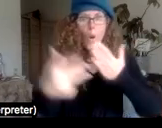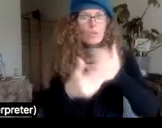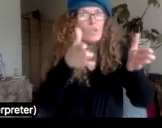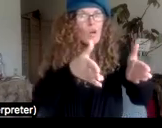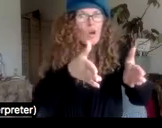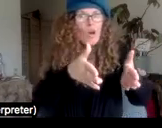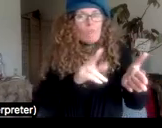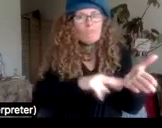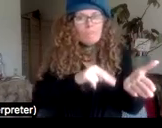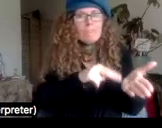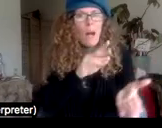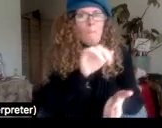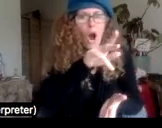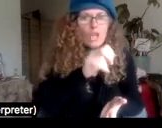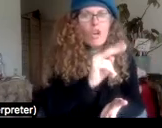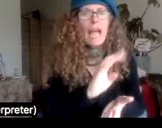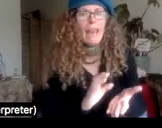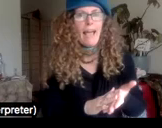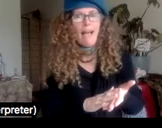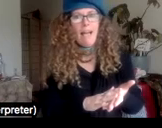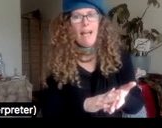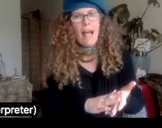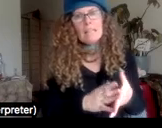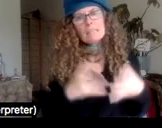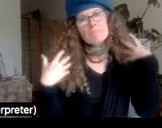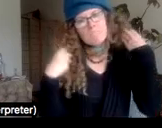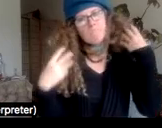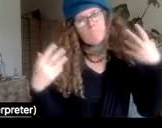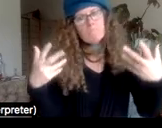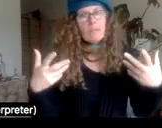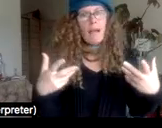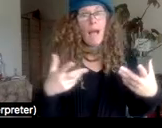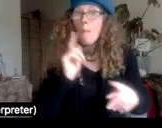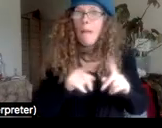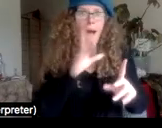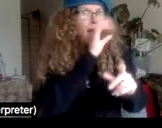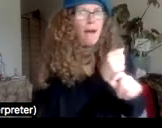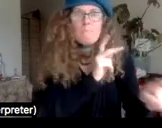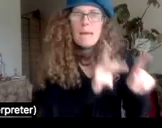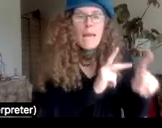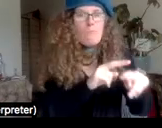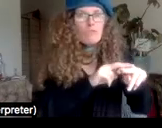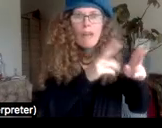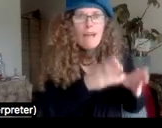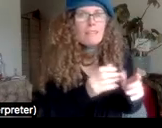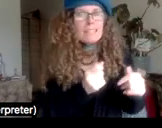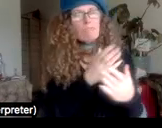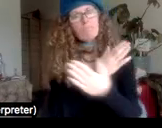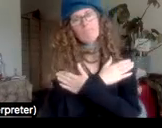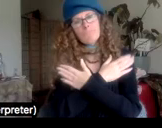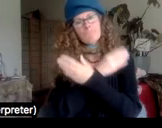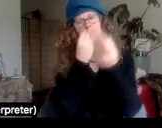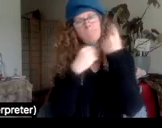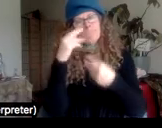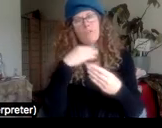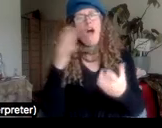and margarine. The often unkempt but always fascinating train riders would relax and eat fresh buttered